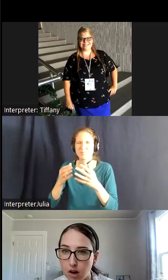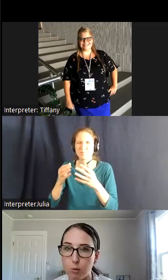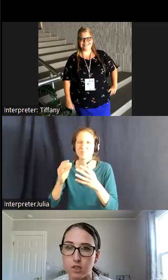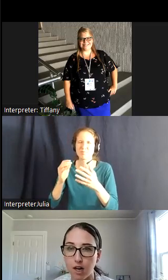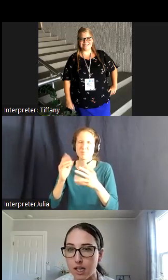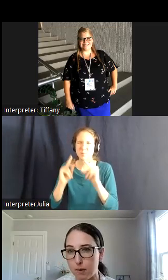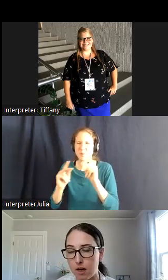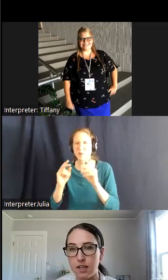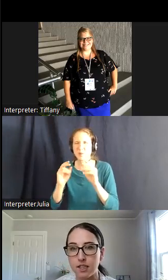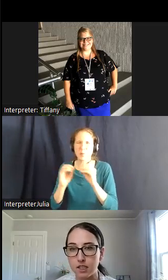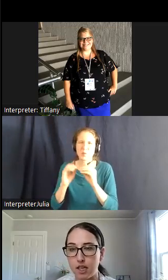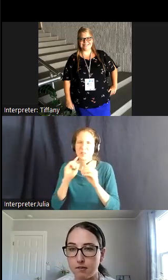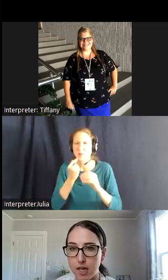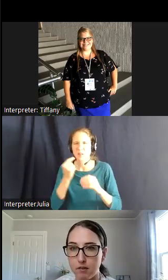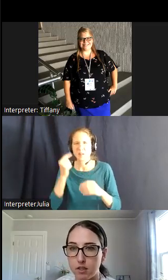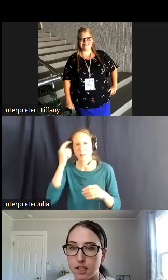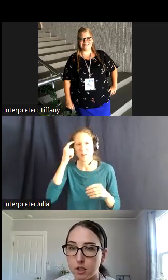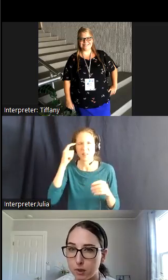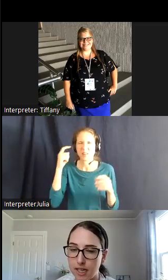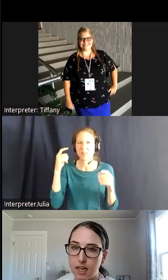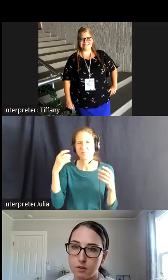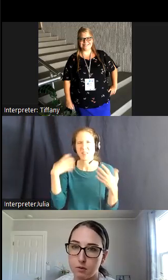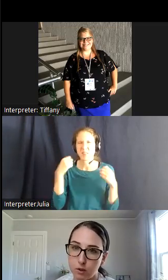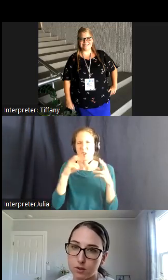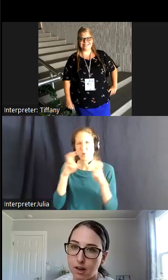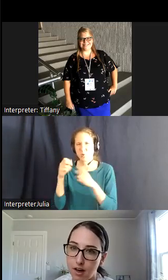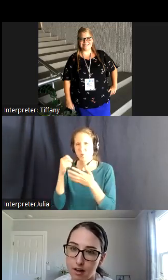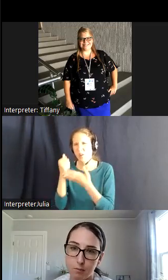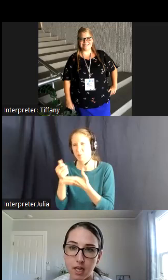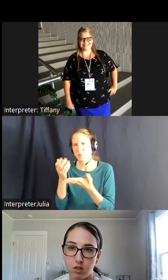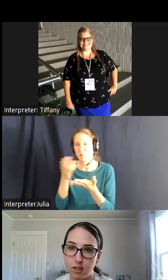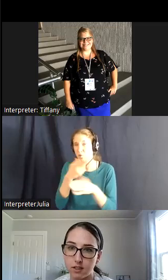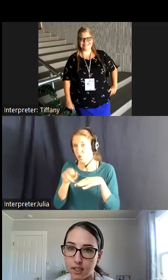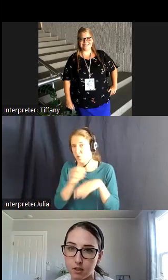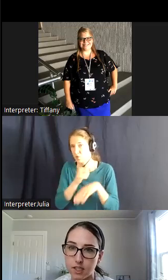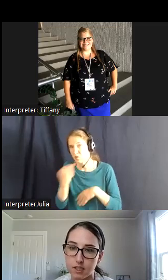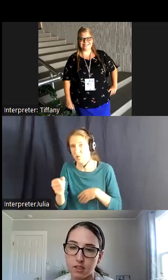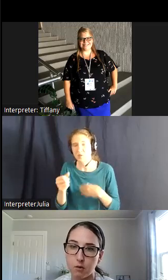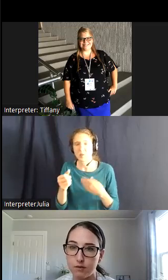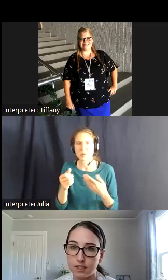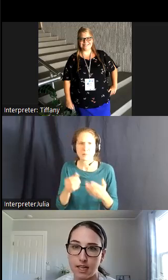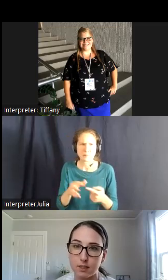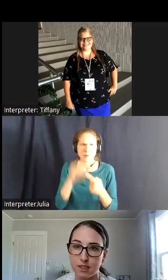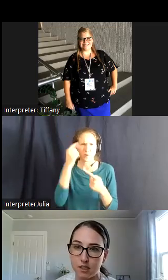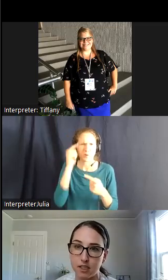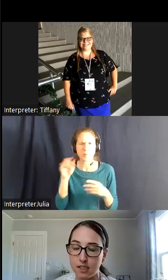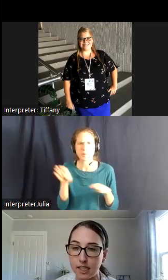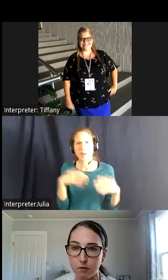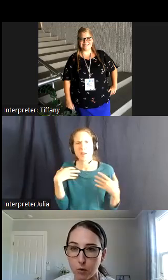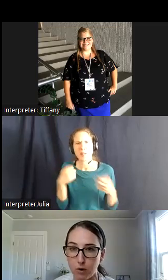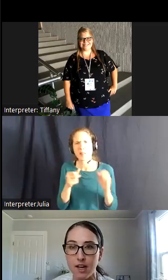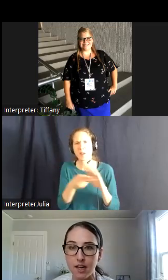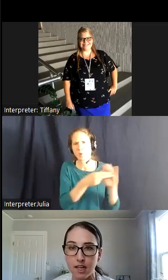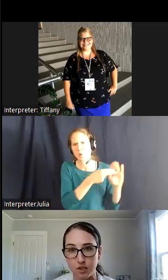into the law, we're talking about these aggressive behaviors that do present as a result of behavioral health diagnoses. And so oftentimes it's actually a